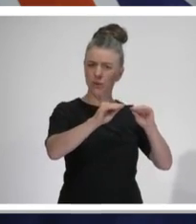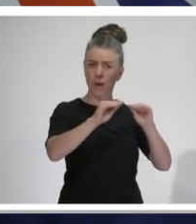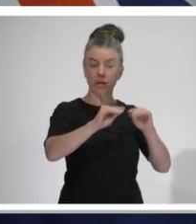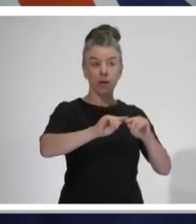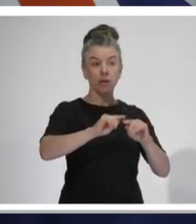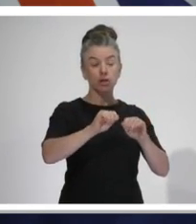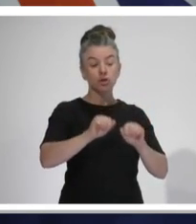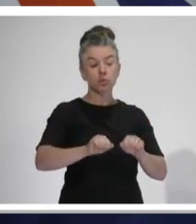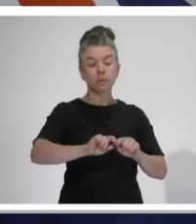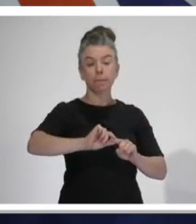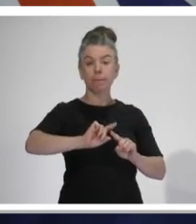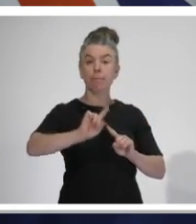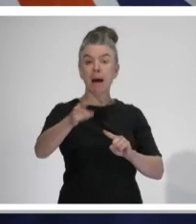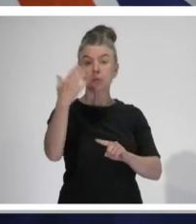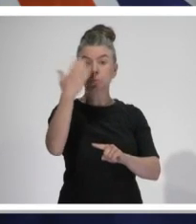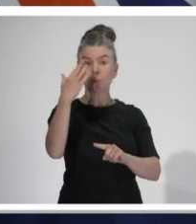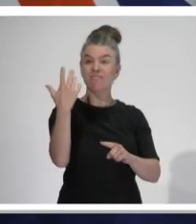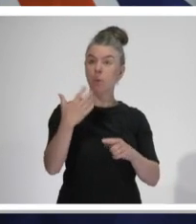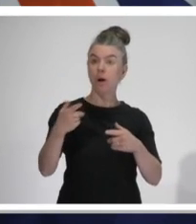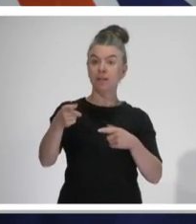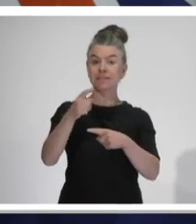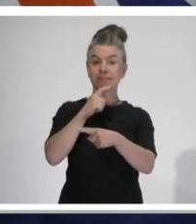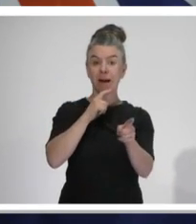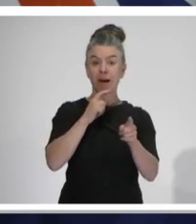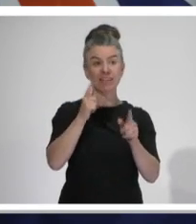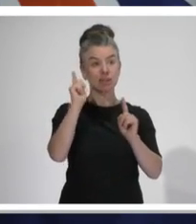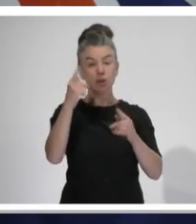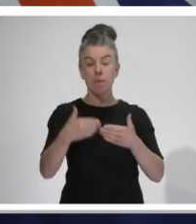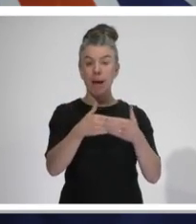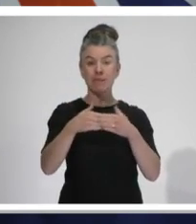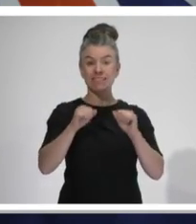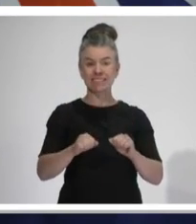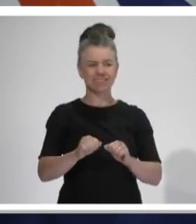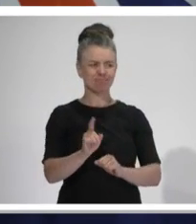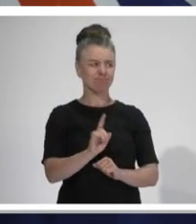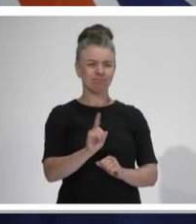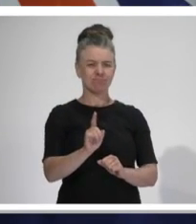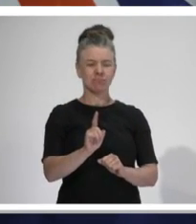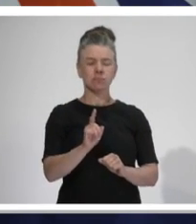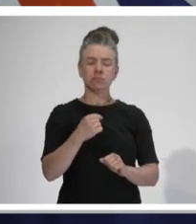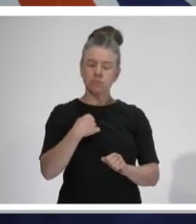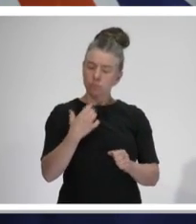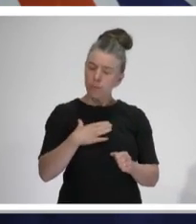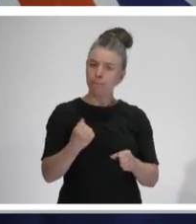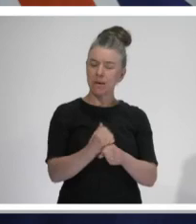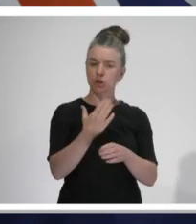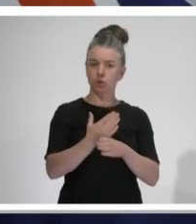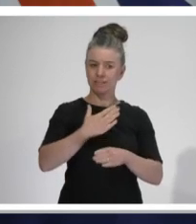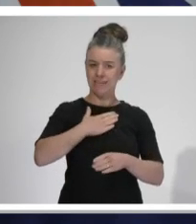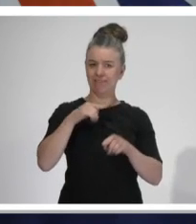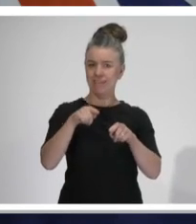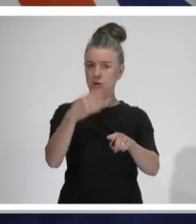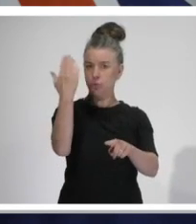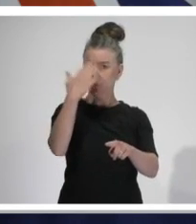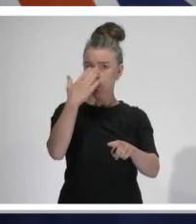educational issue, but we have to undertake that education within a safe public health environment. Hence, as I said before,